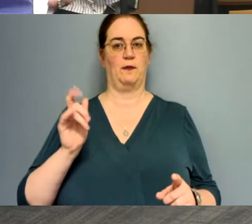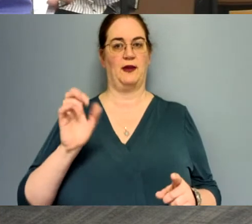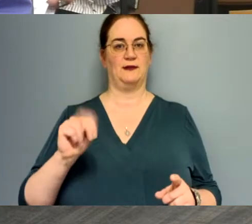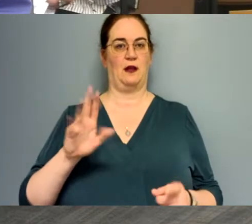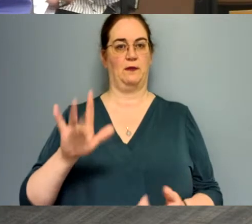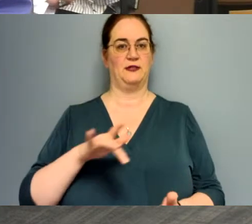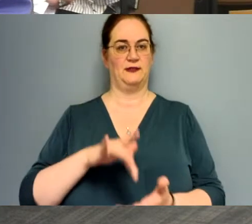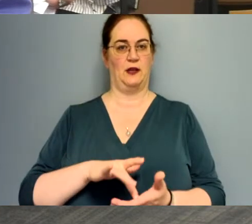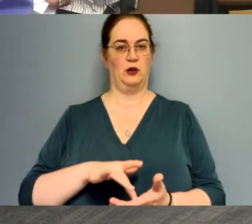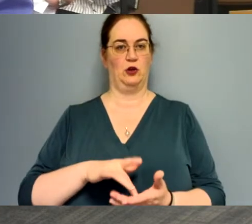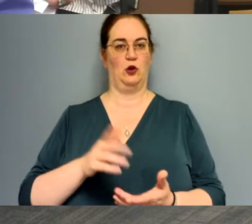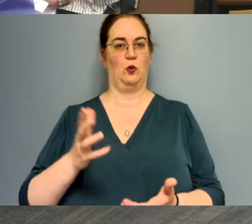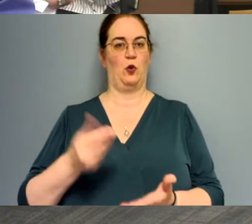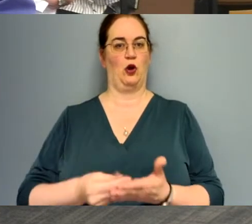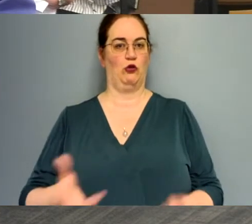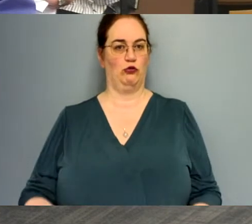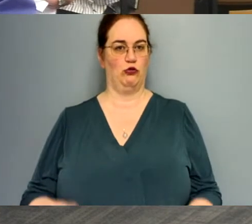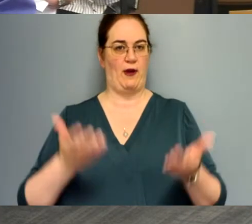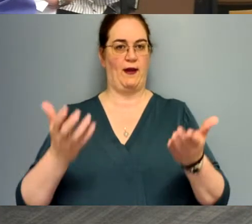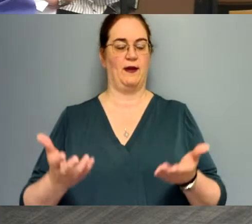Center were raised